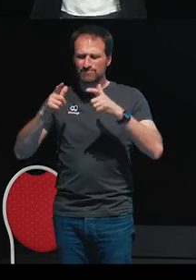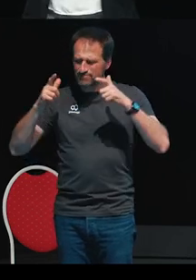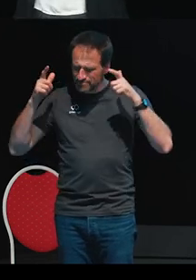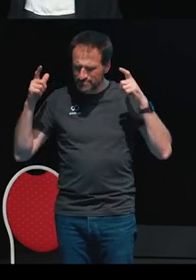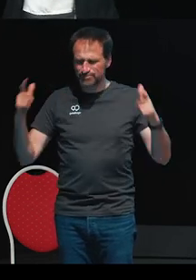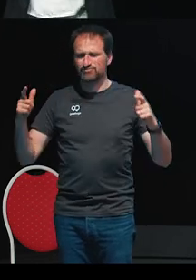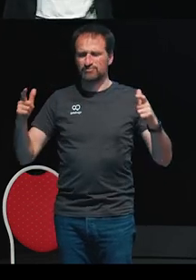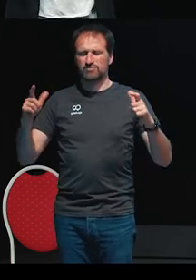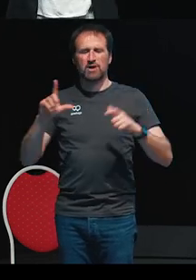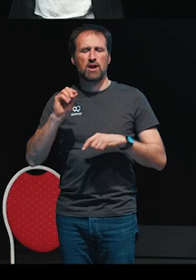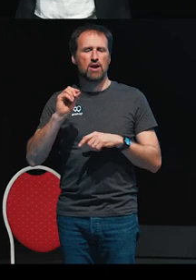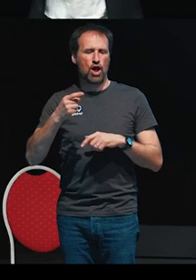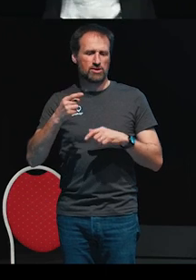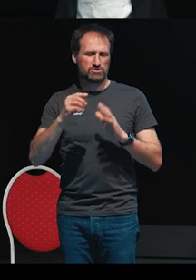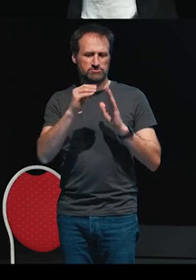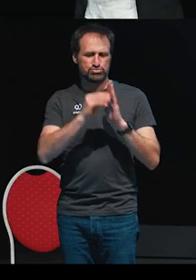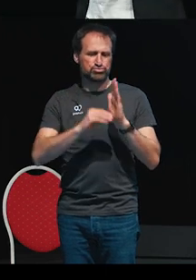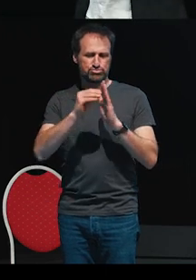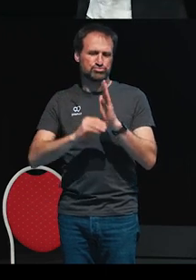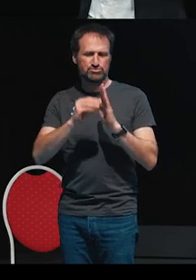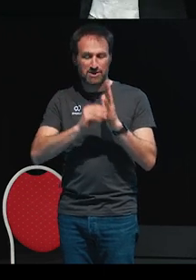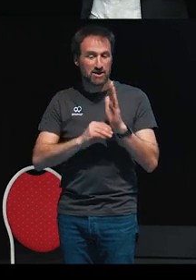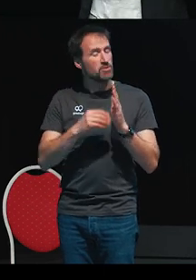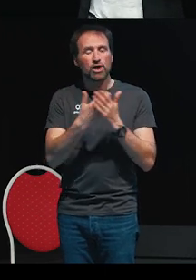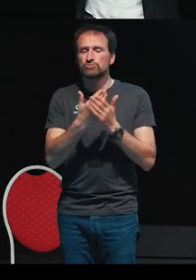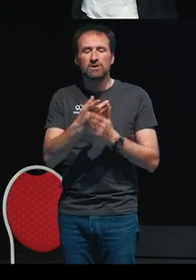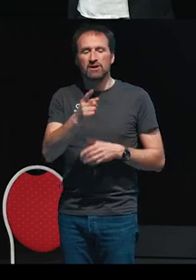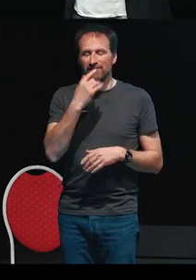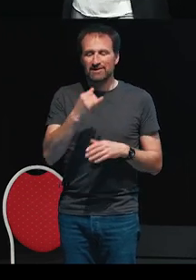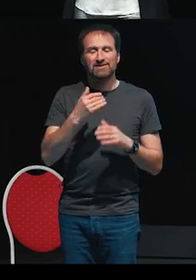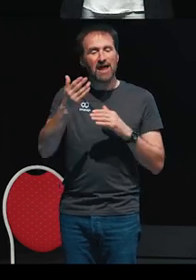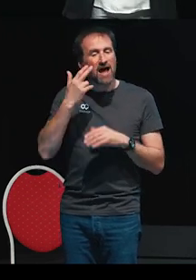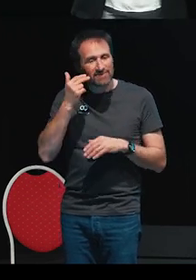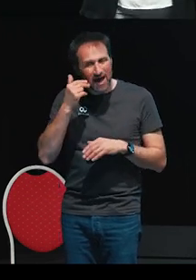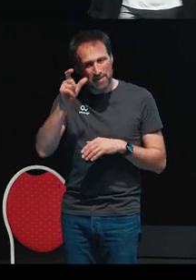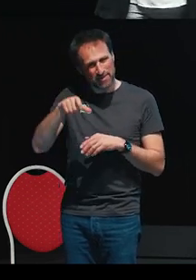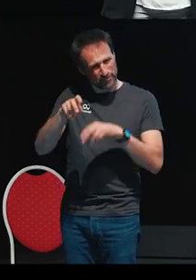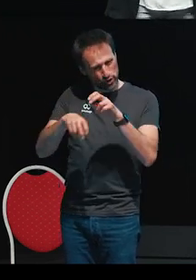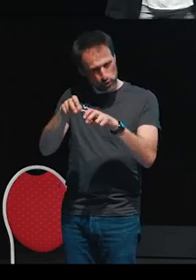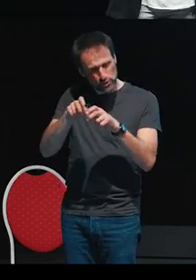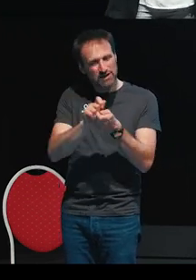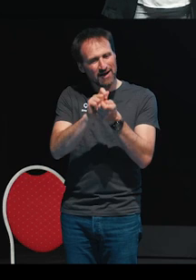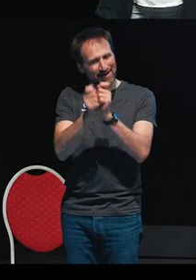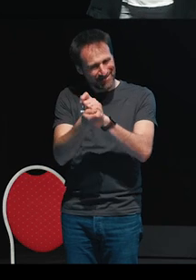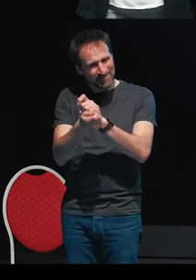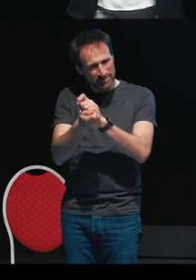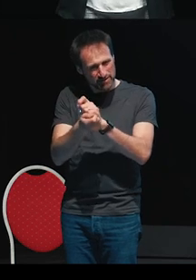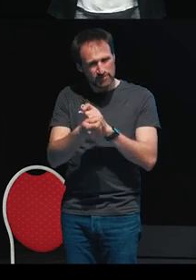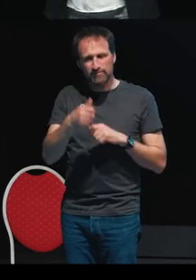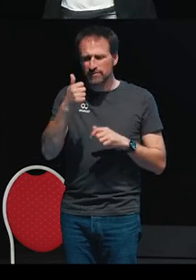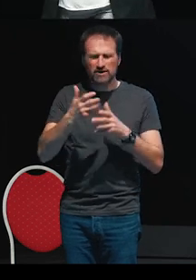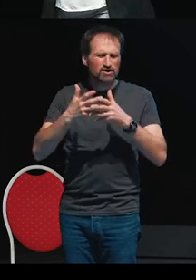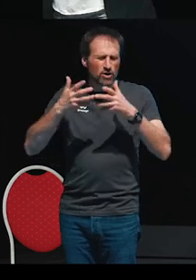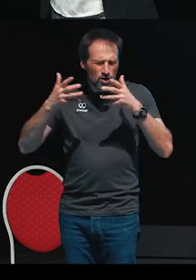example, changing the last name of the user. I am going to save to a huge immutable log one